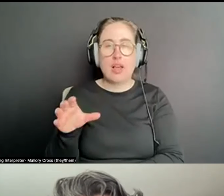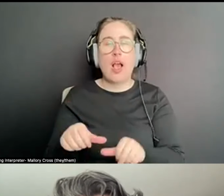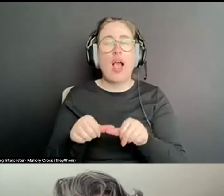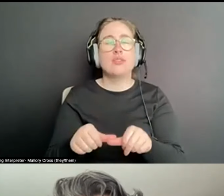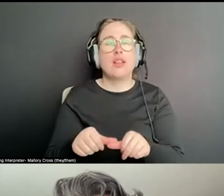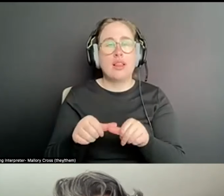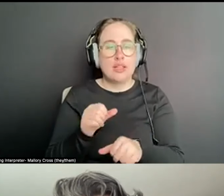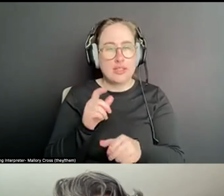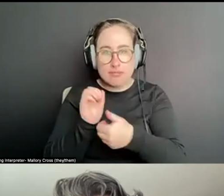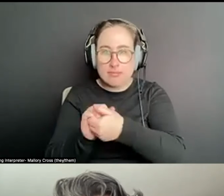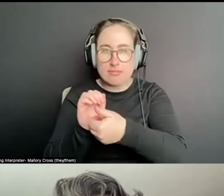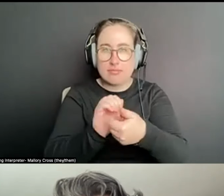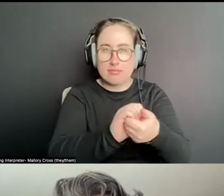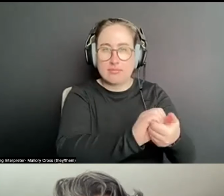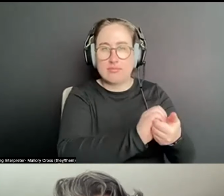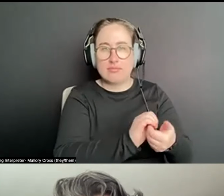these collaborations